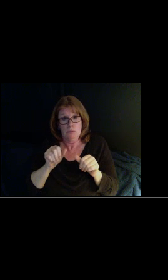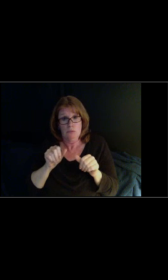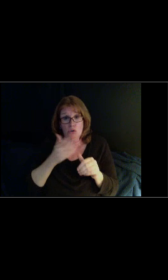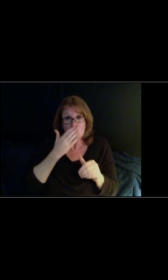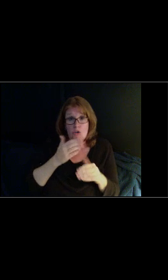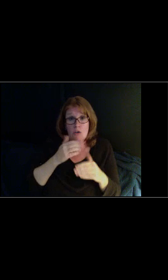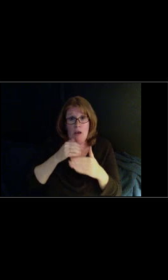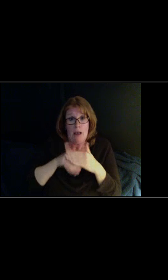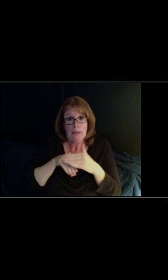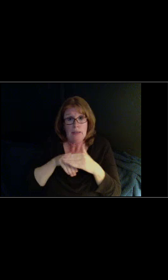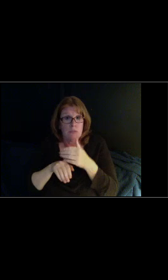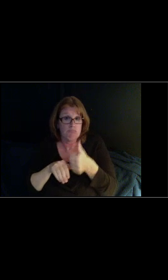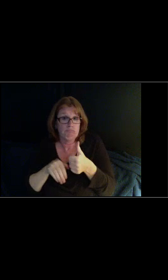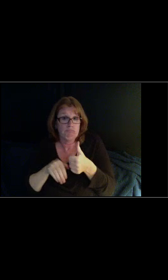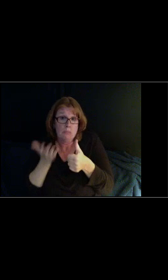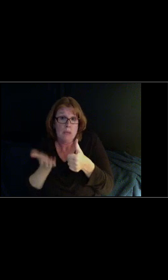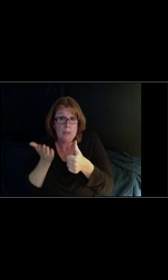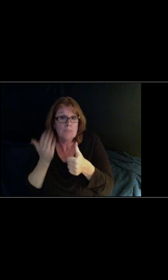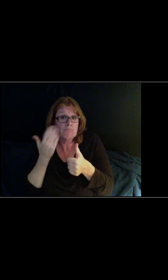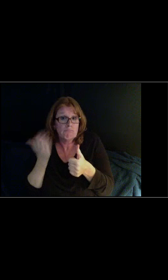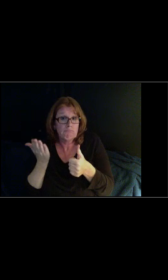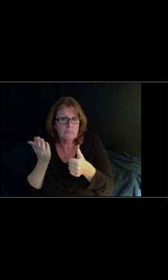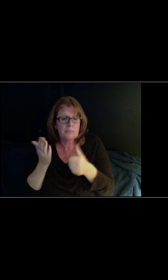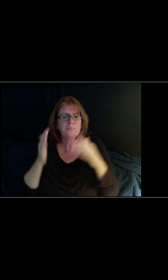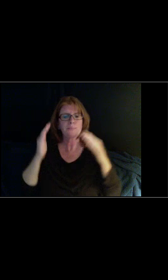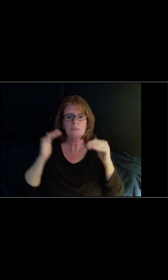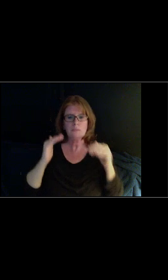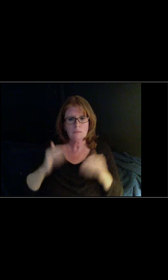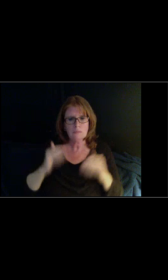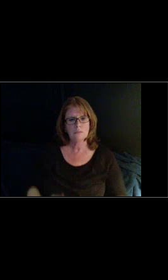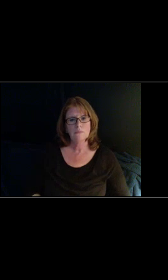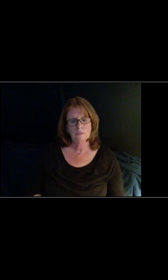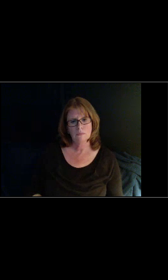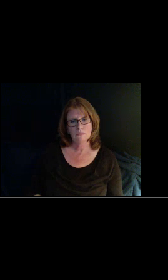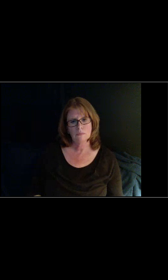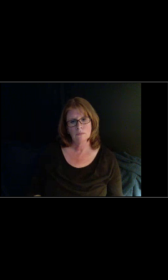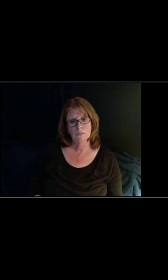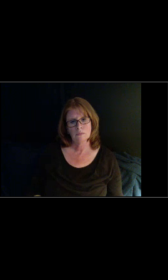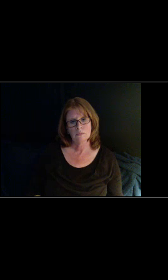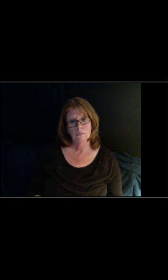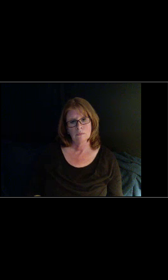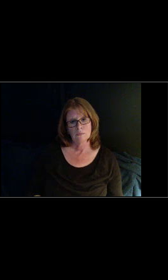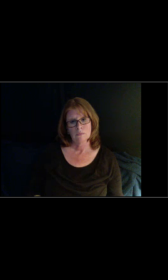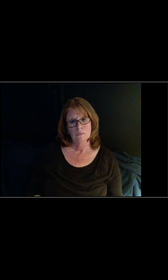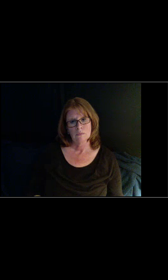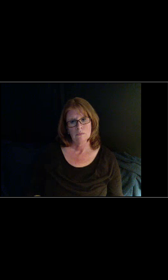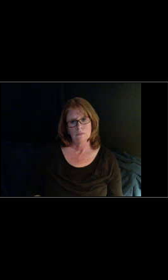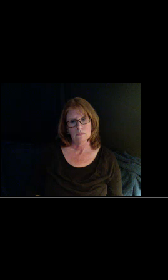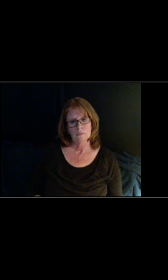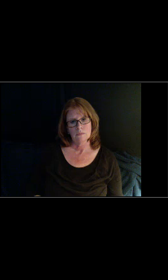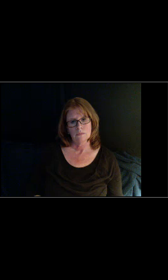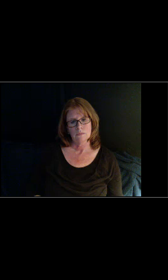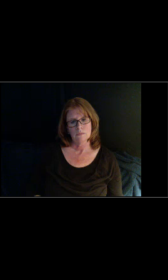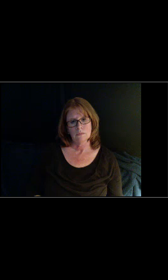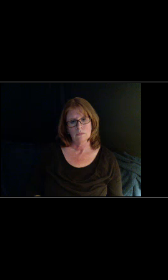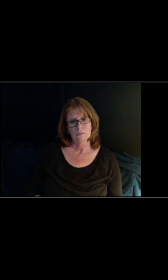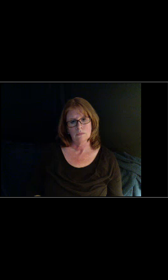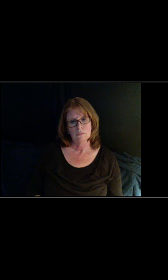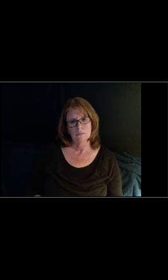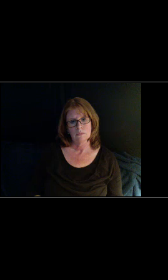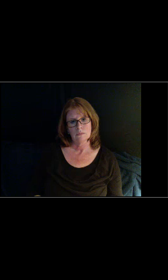skilled in that area myself, but that is another area that might be a way for deaf individuals, native users, to